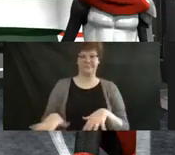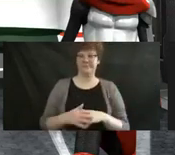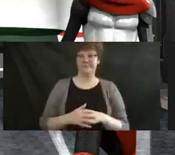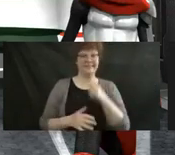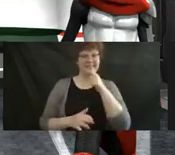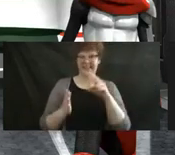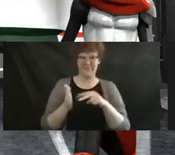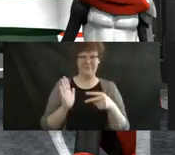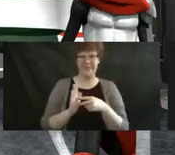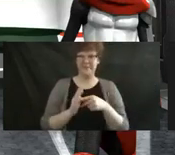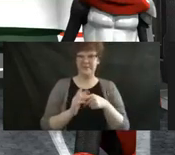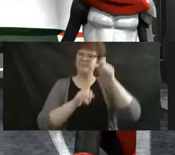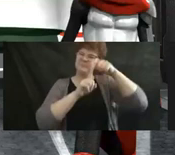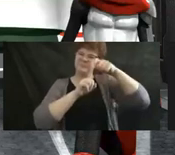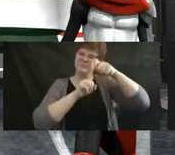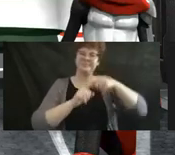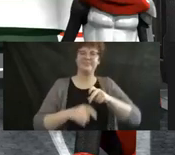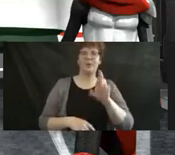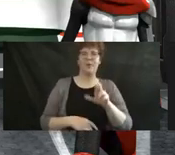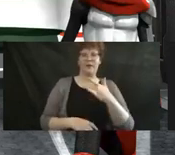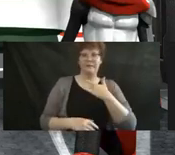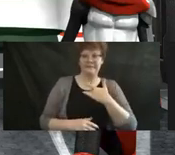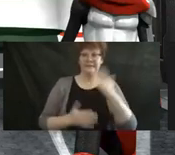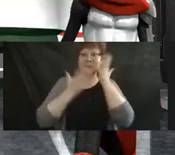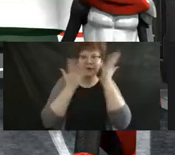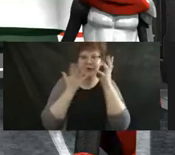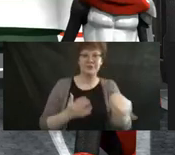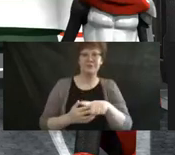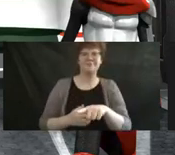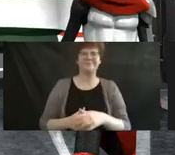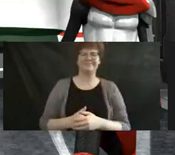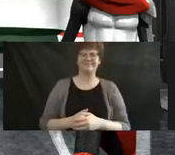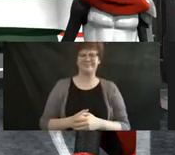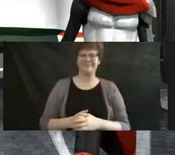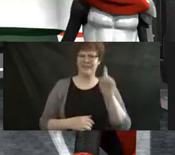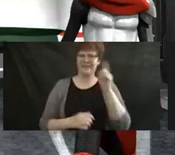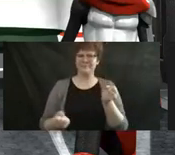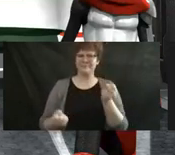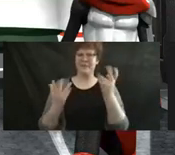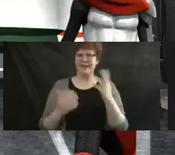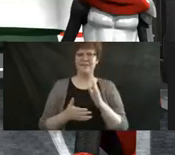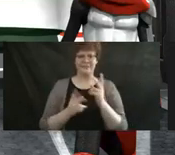put anyone on the spot. Because as I said, I think most of them are really very nice. The ones that I've seen.